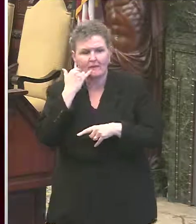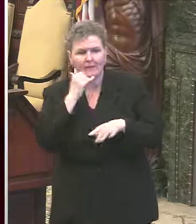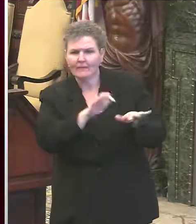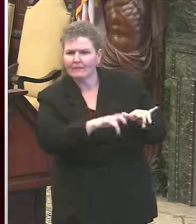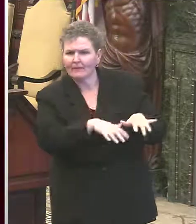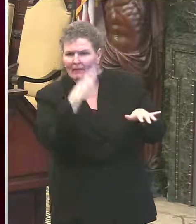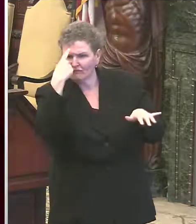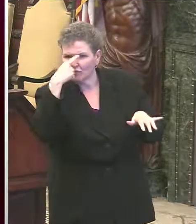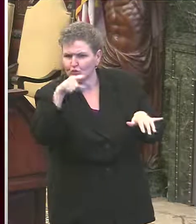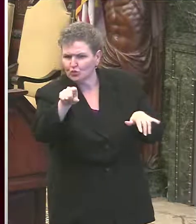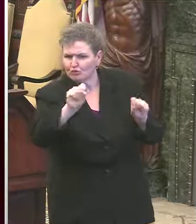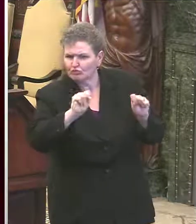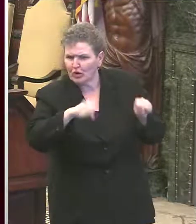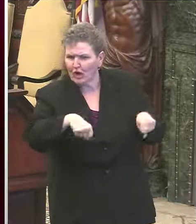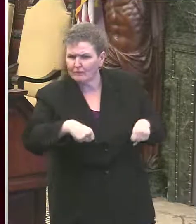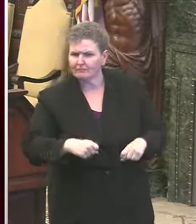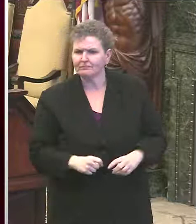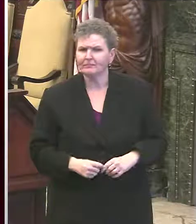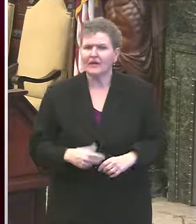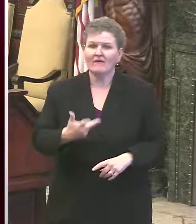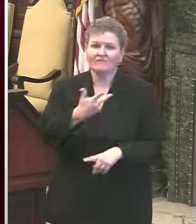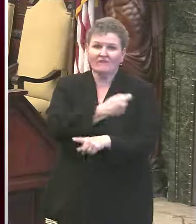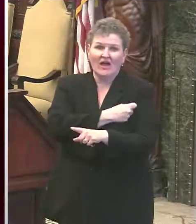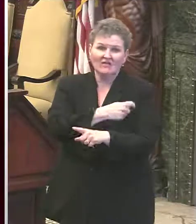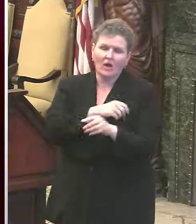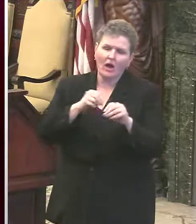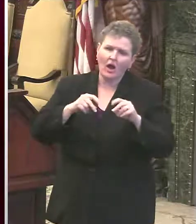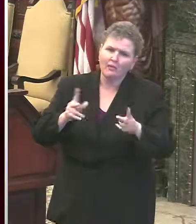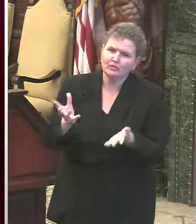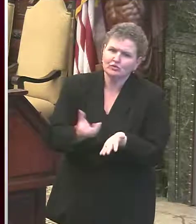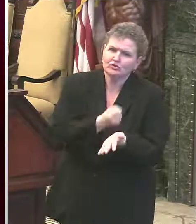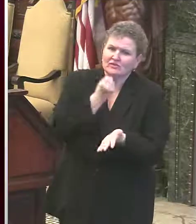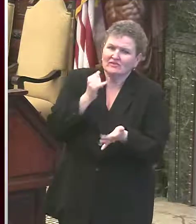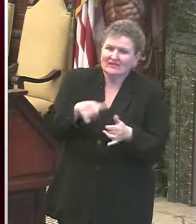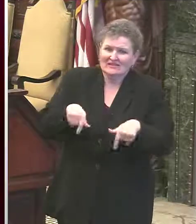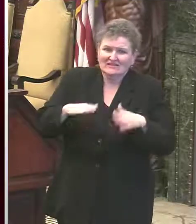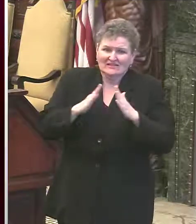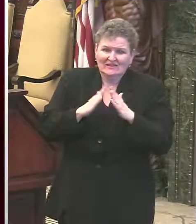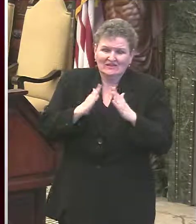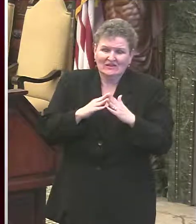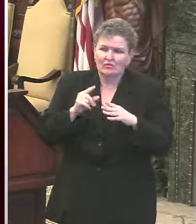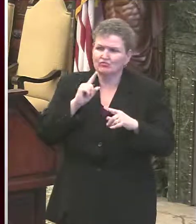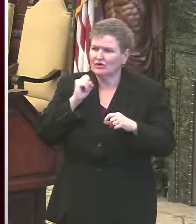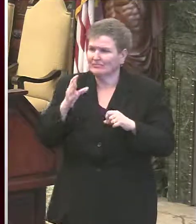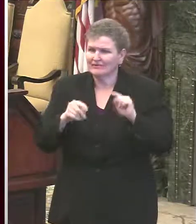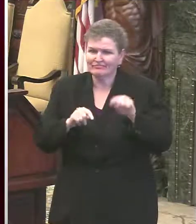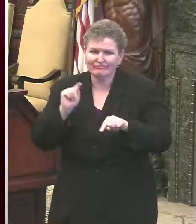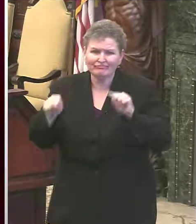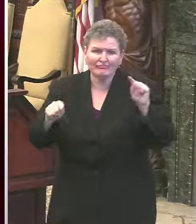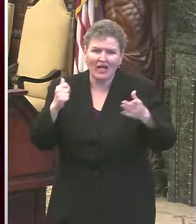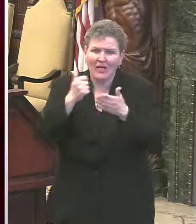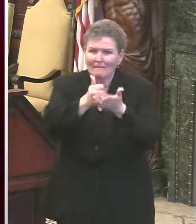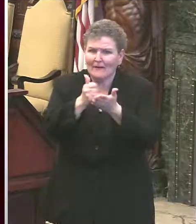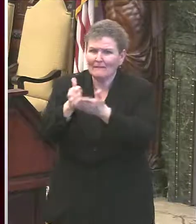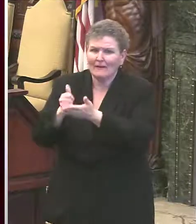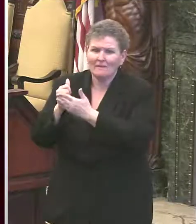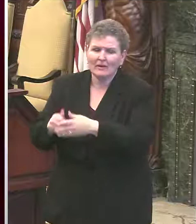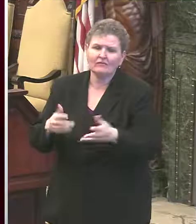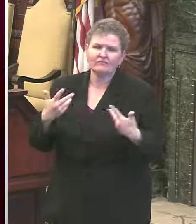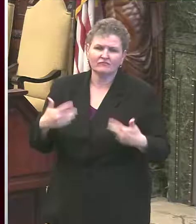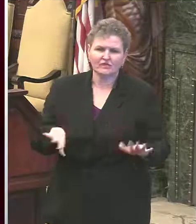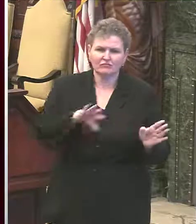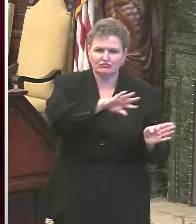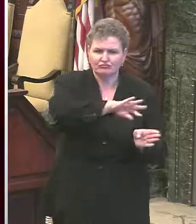many different vaccination opportunities, not just the convention center, but other sites as well. Now let me turn to our safer at